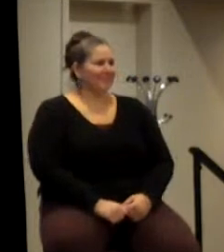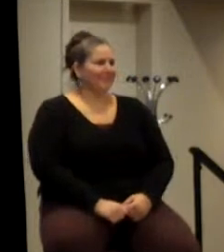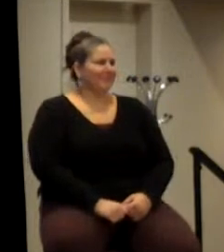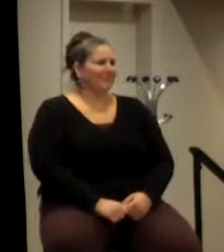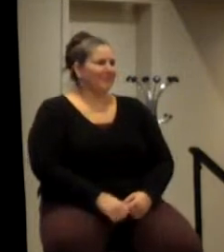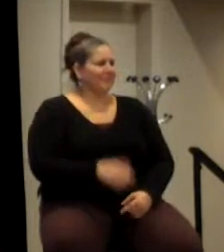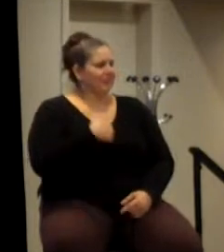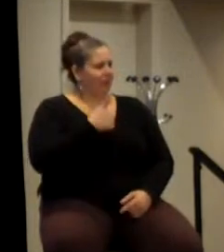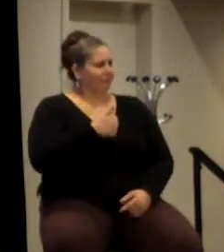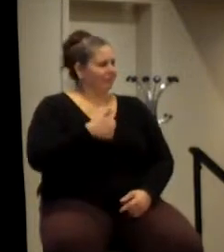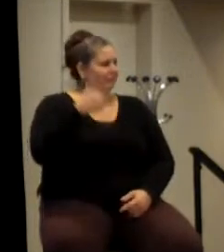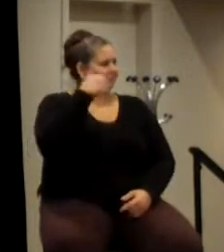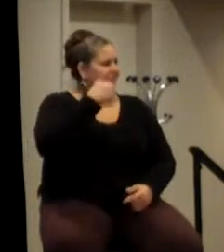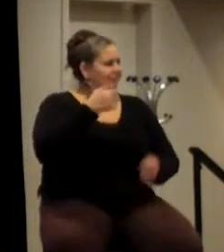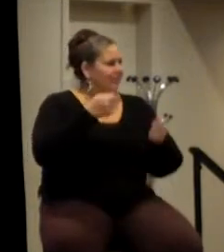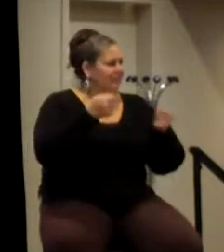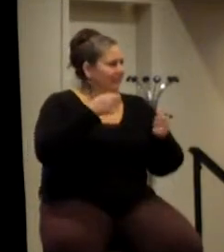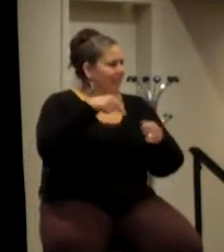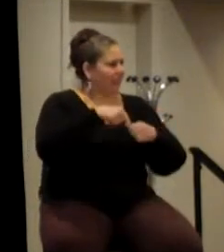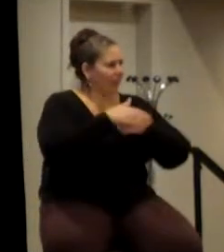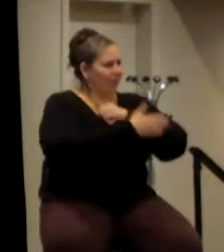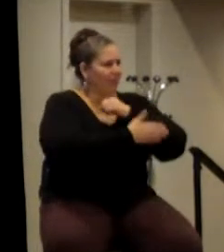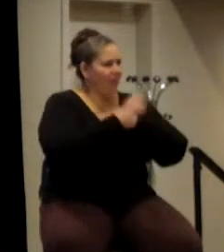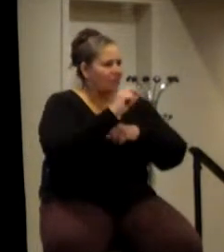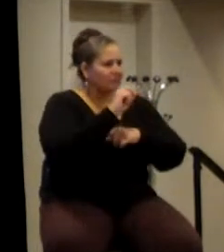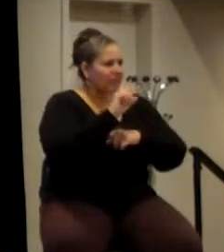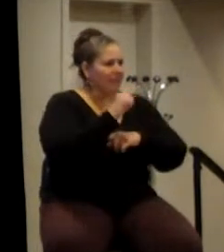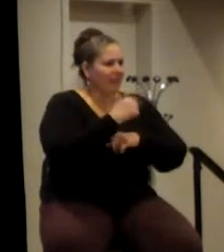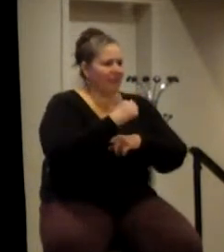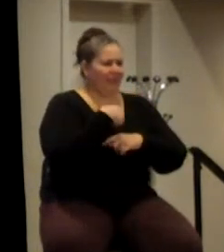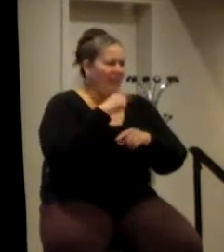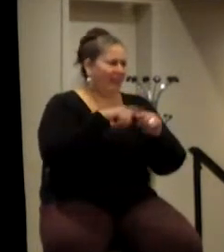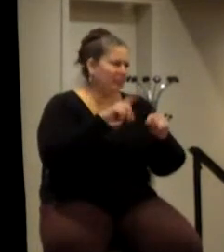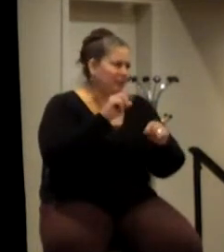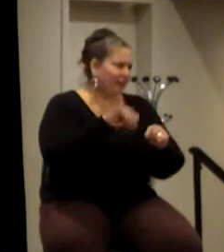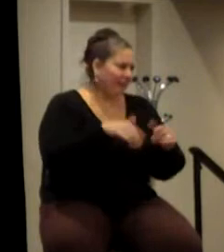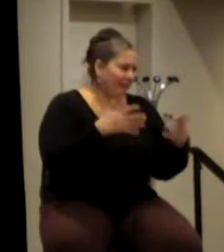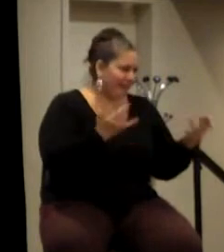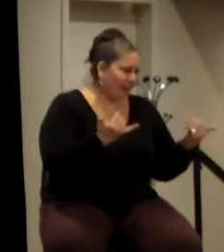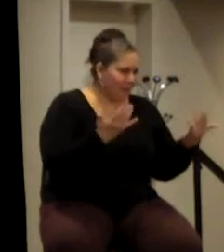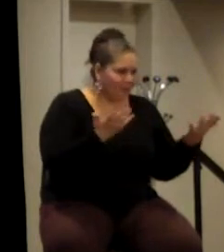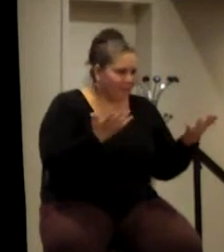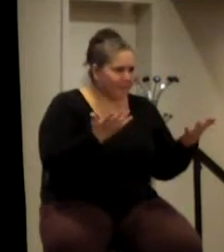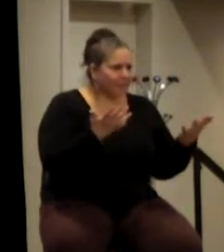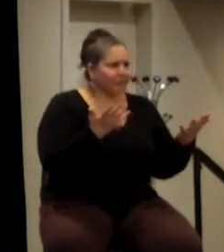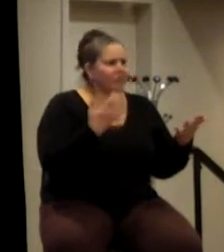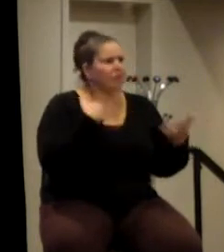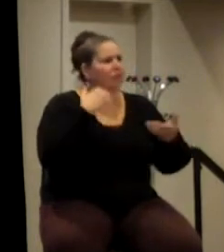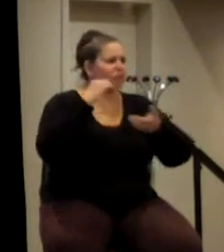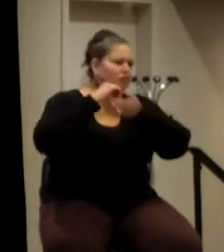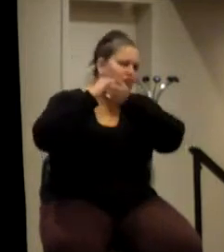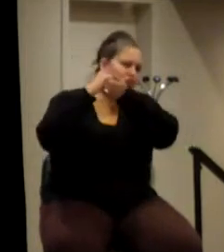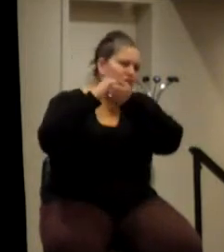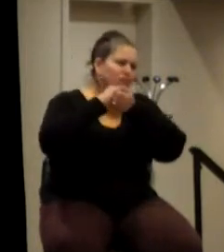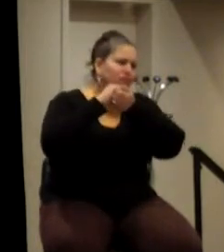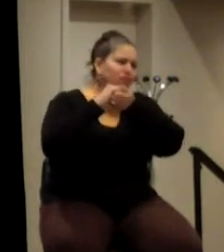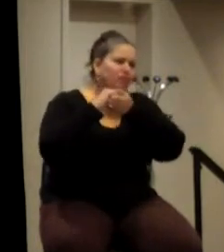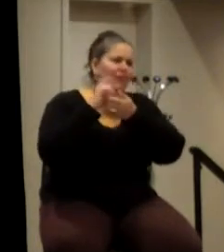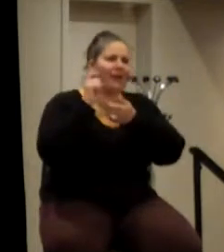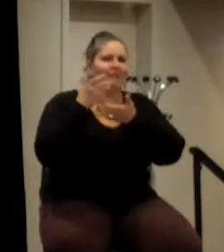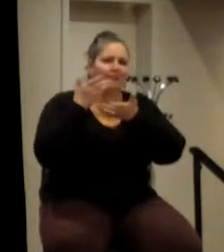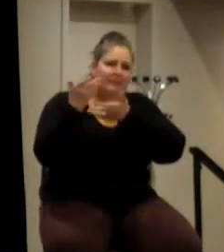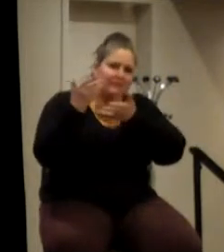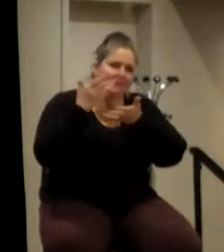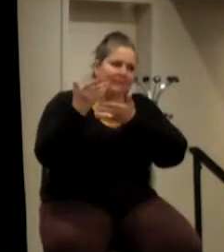this crisis, and I have partners in this process who I have to work with. The White House being